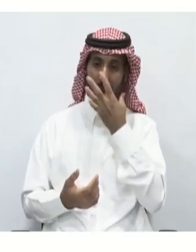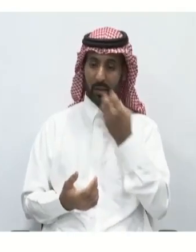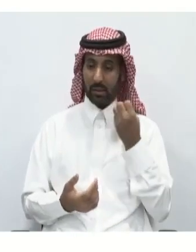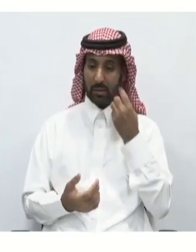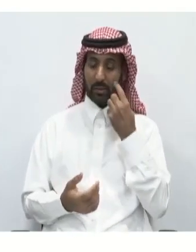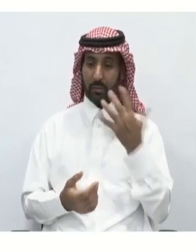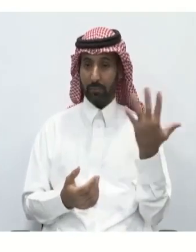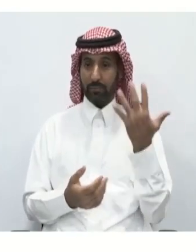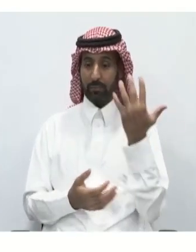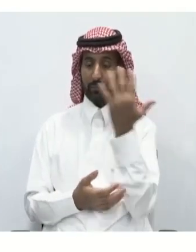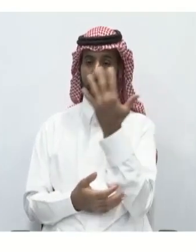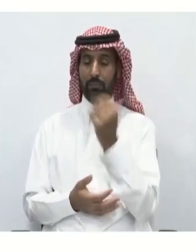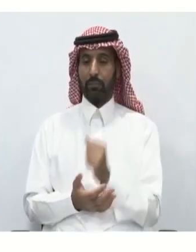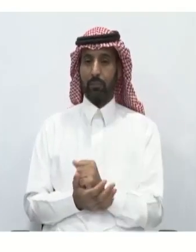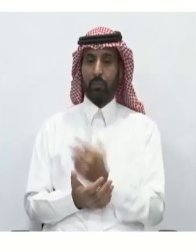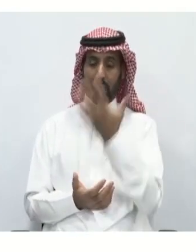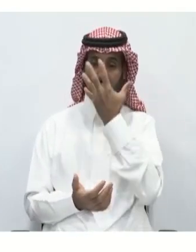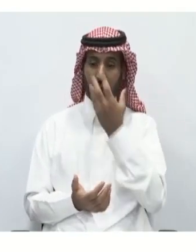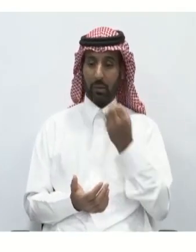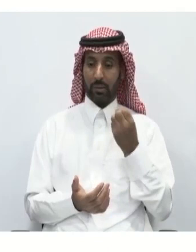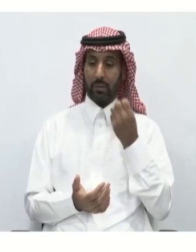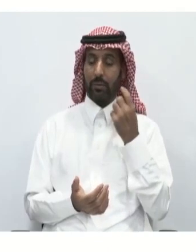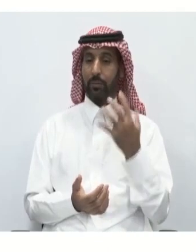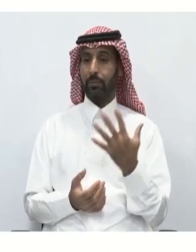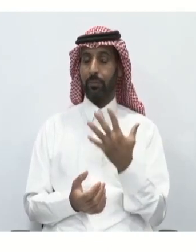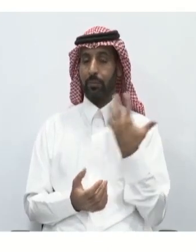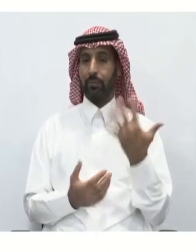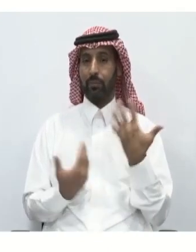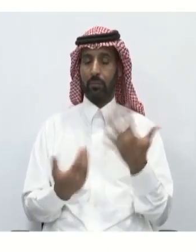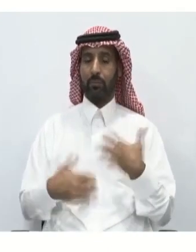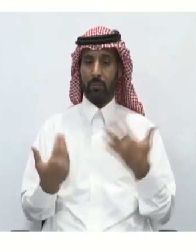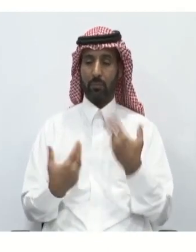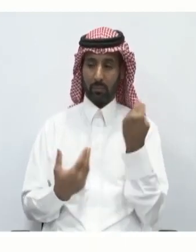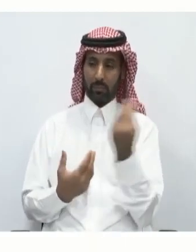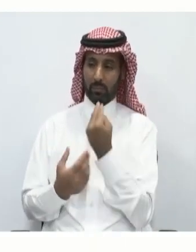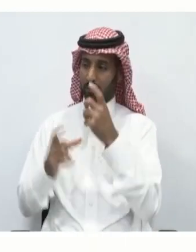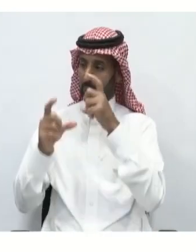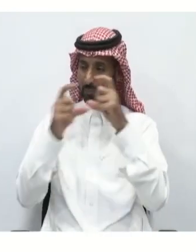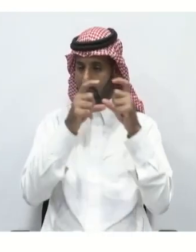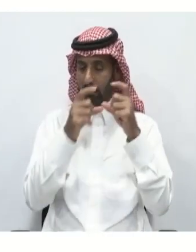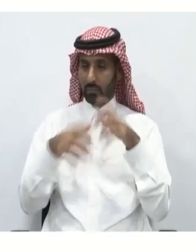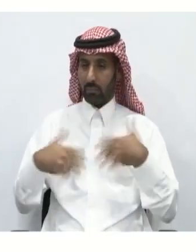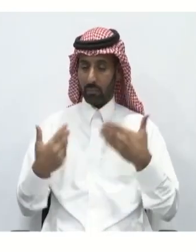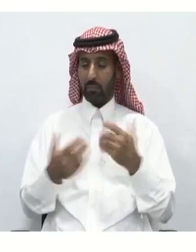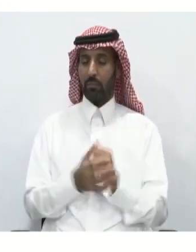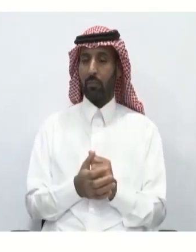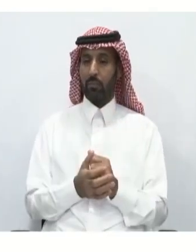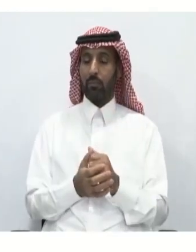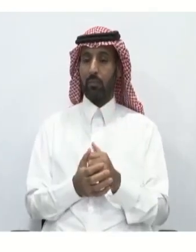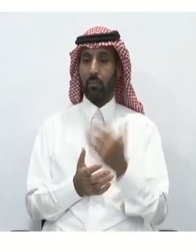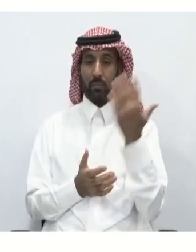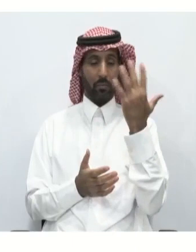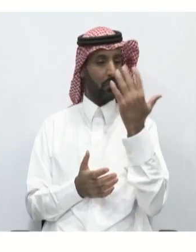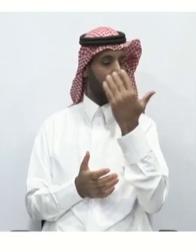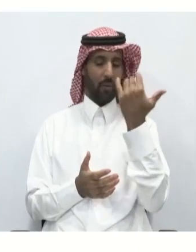he said the wildlife. Wildlife is also from ecotourism, he's enjoying nature here. Also, he said cut off,